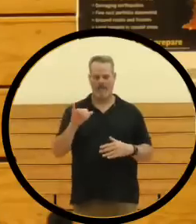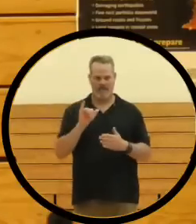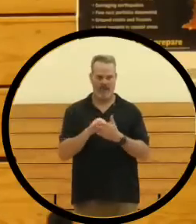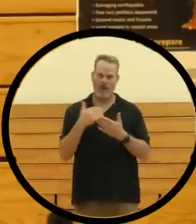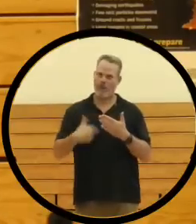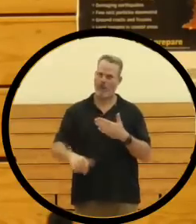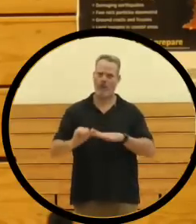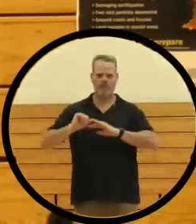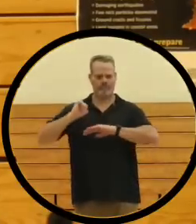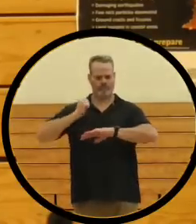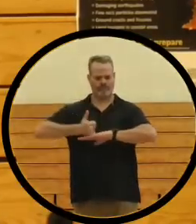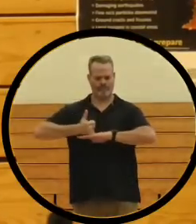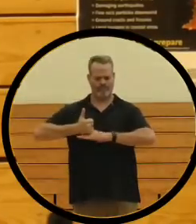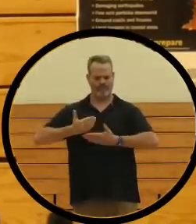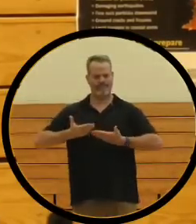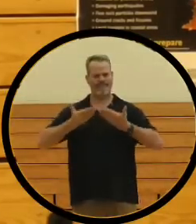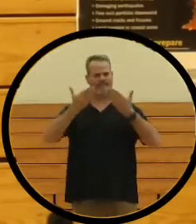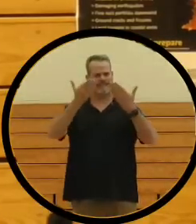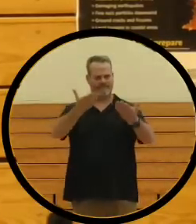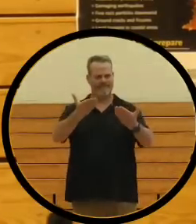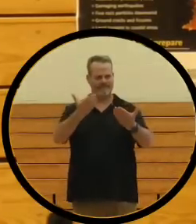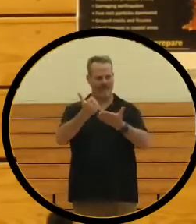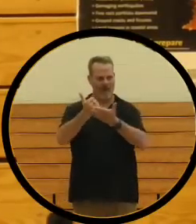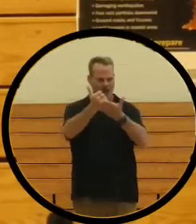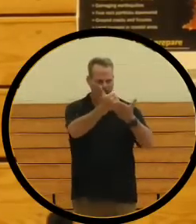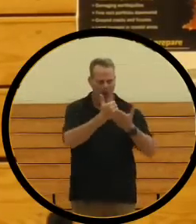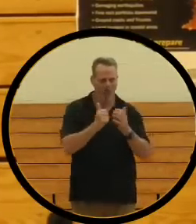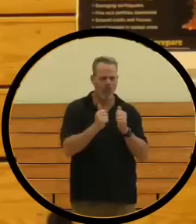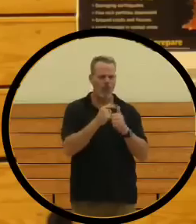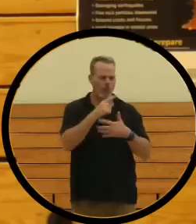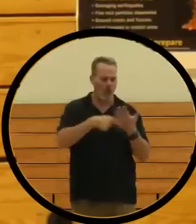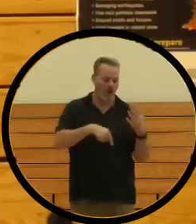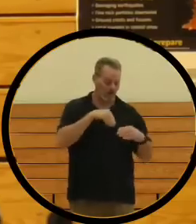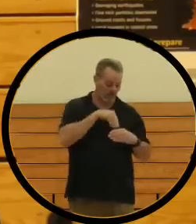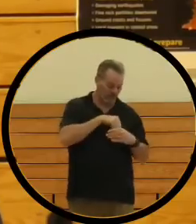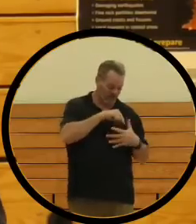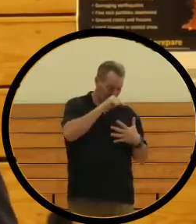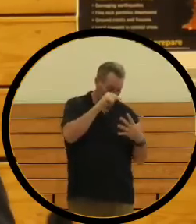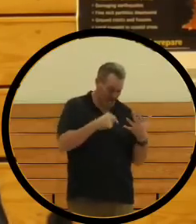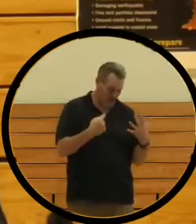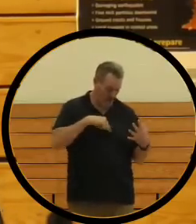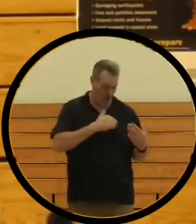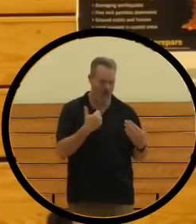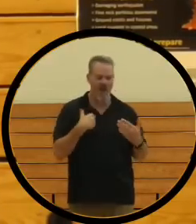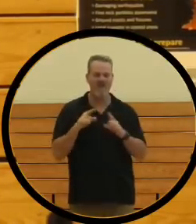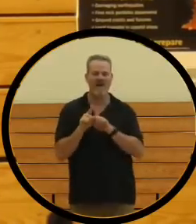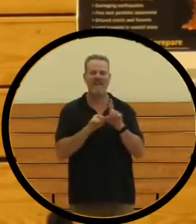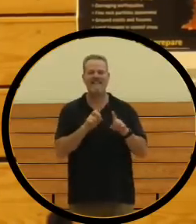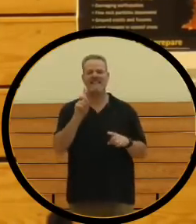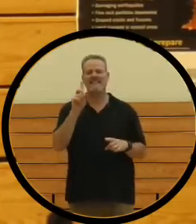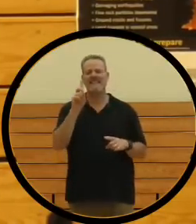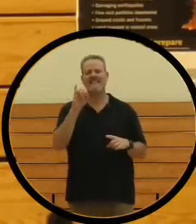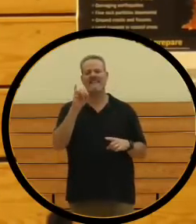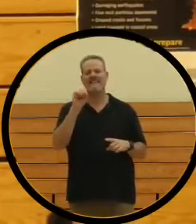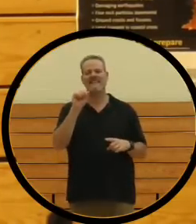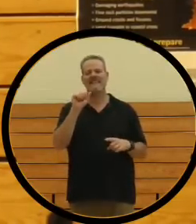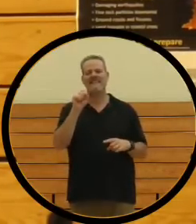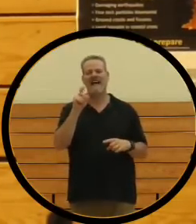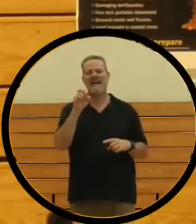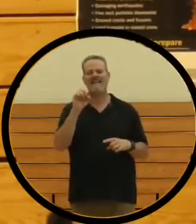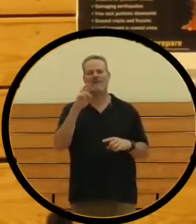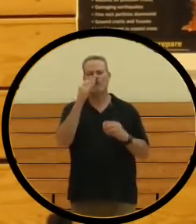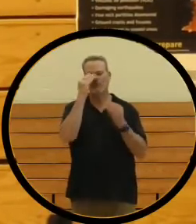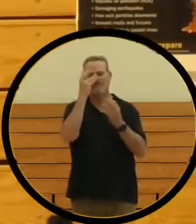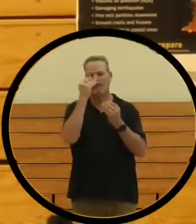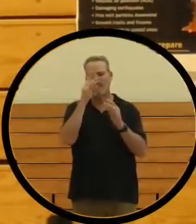critical resource, as well as, you know, what we would put together as far as a disaster information center